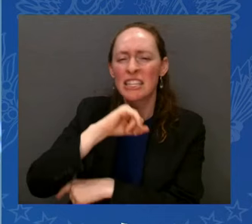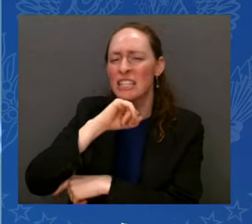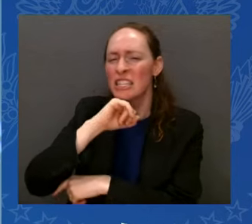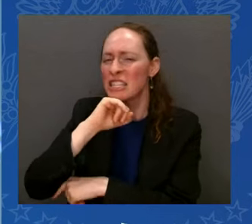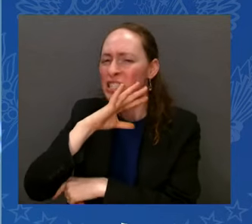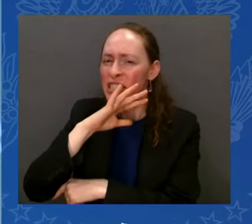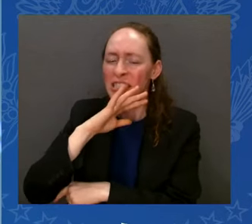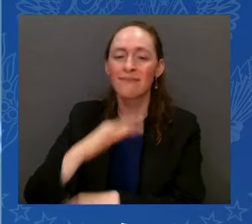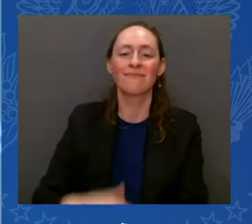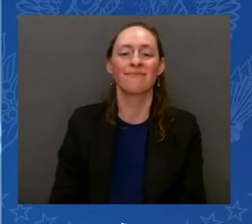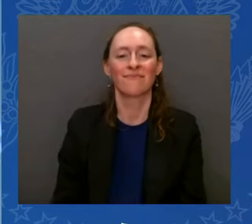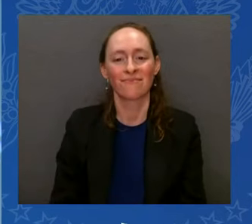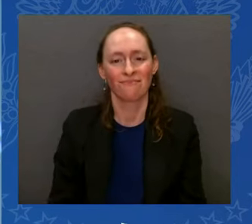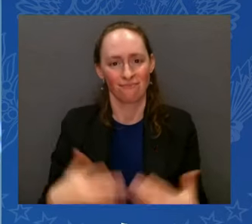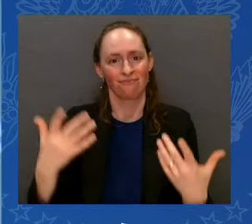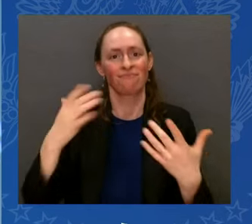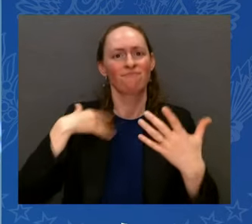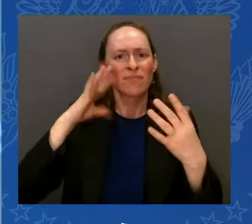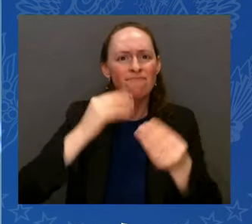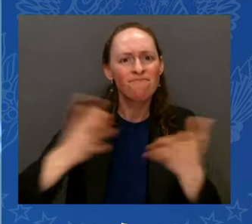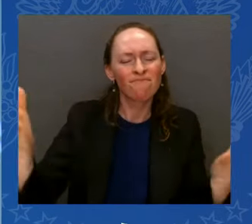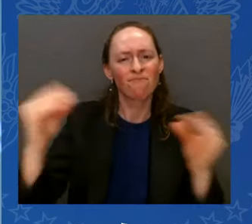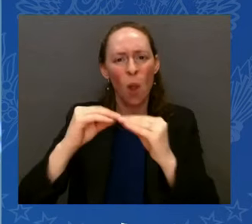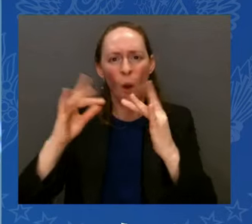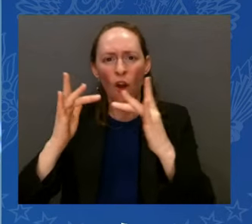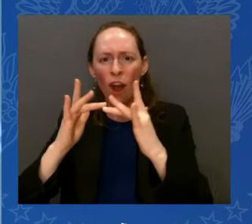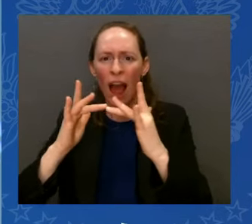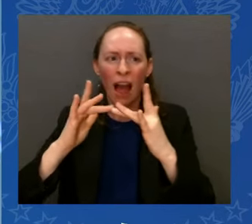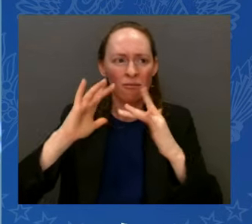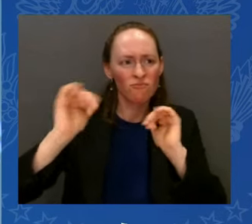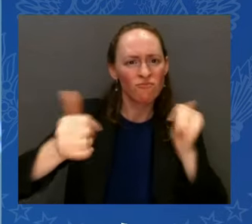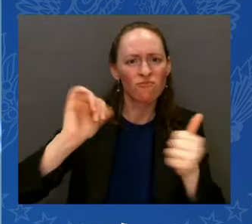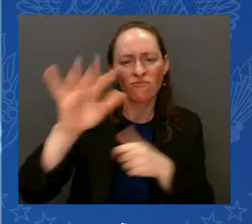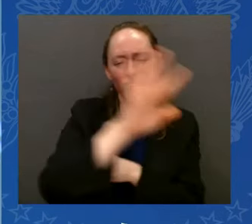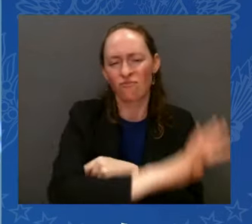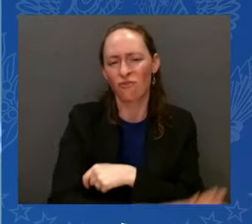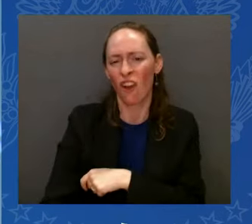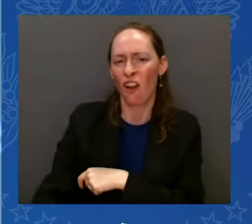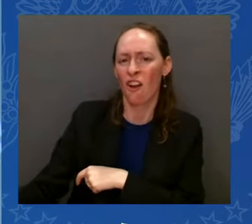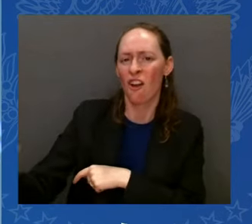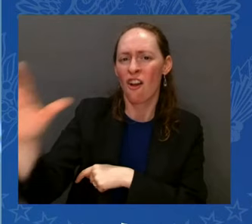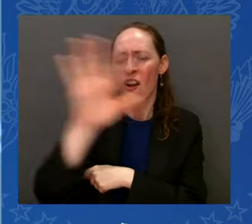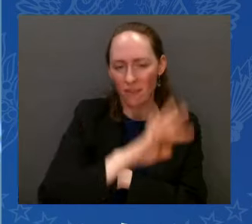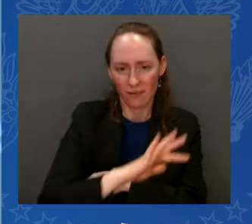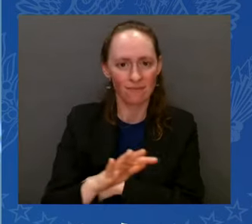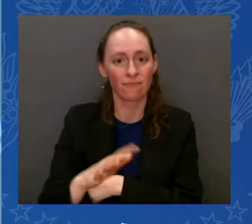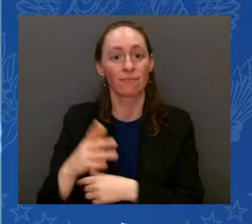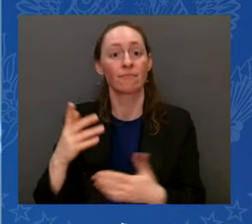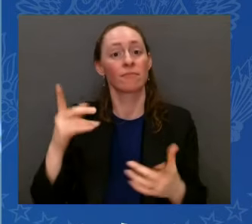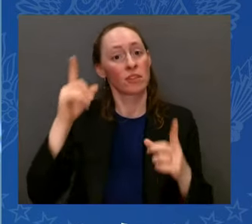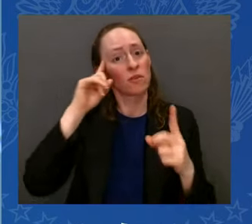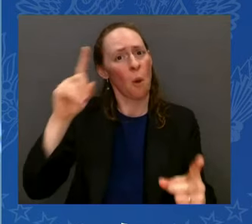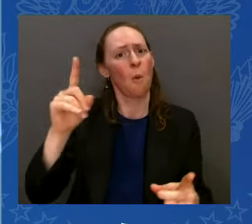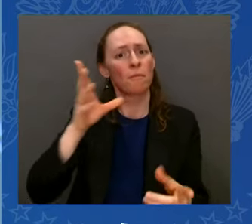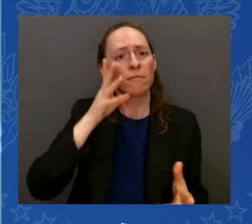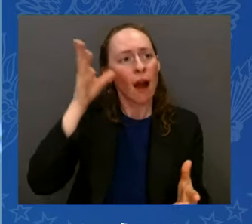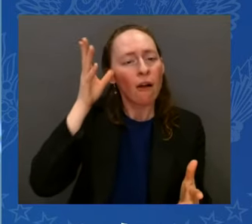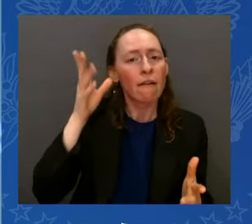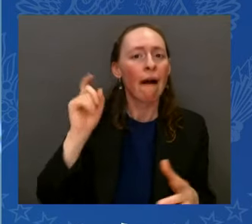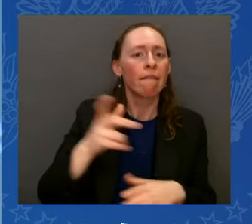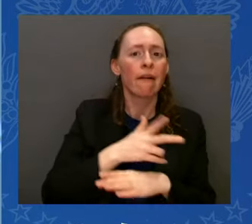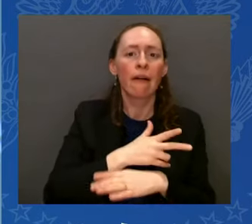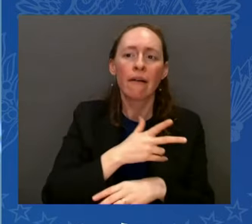so no parent has to sit in a McDonald's parking lot, for God's sake, so their children can connect the internet to do their homework.